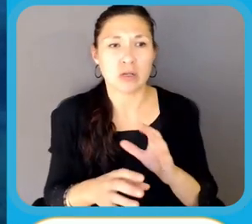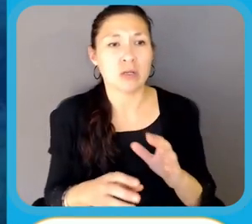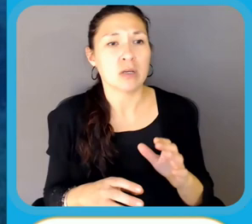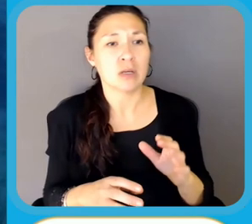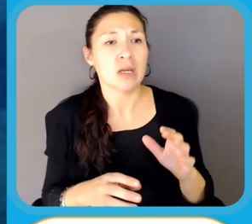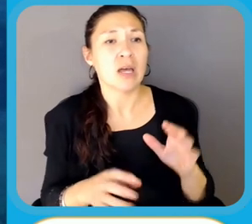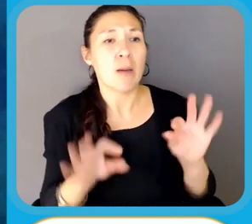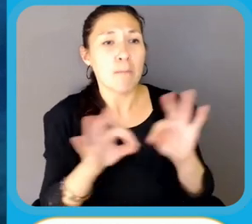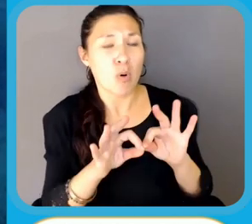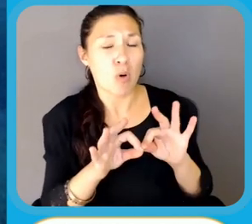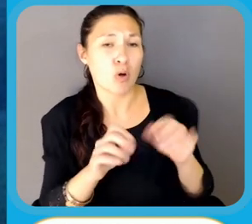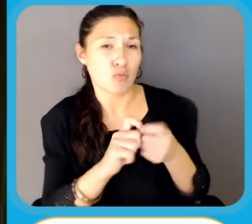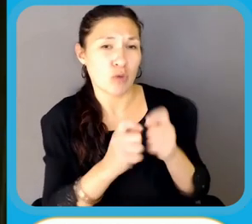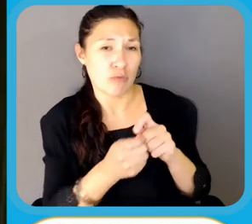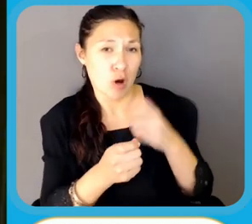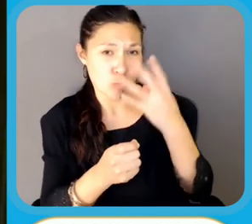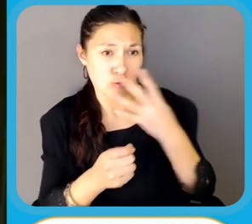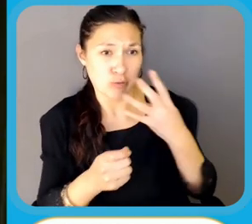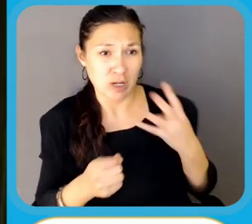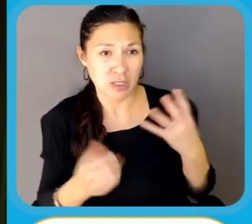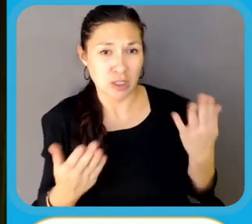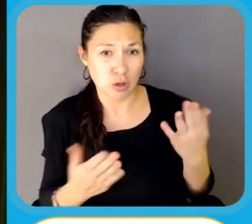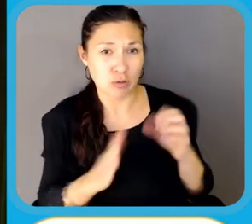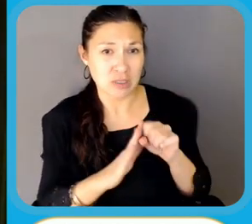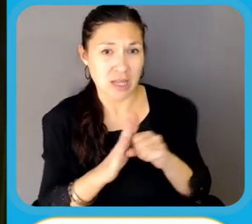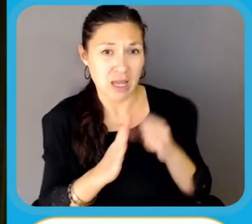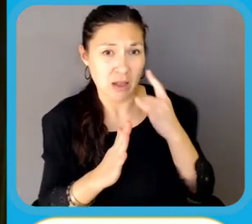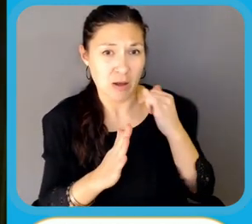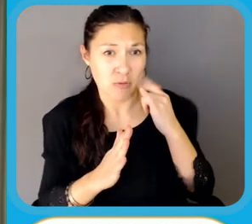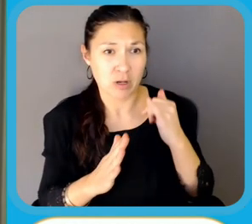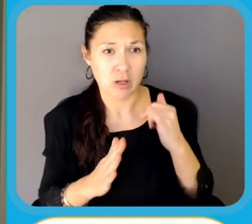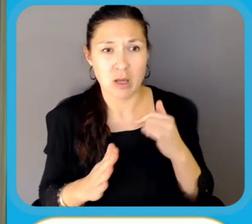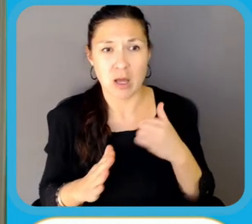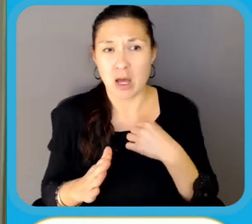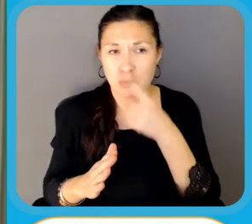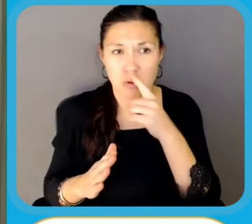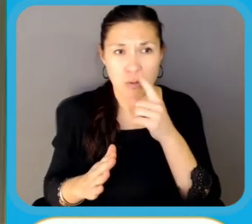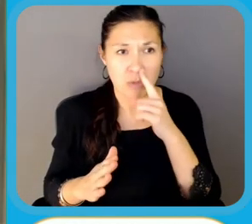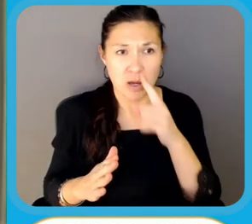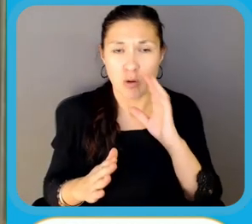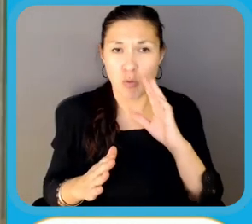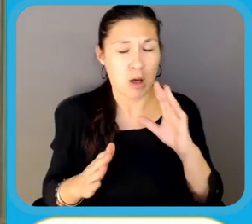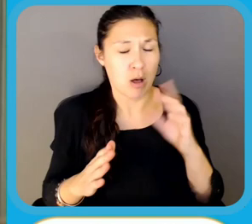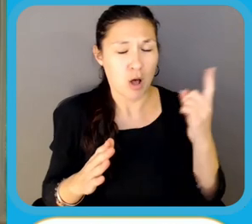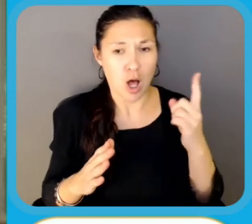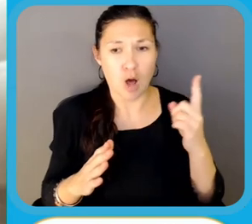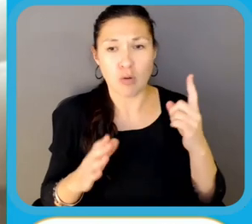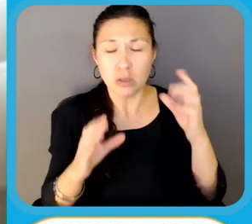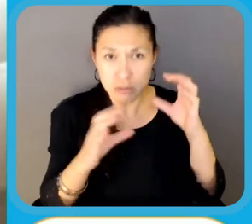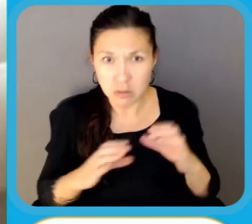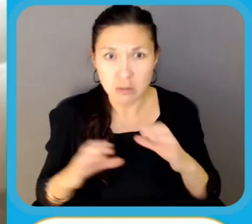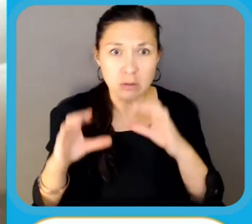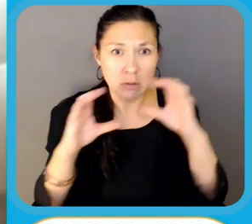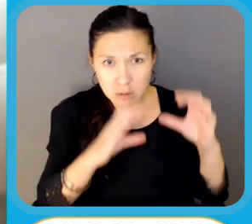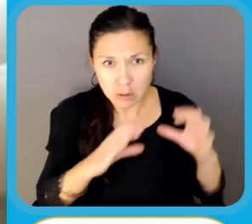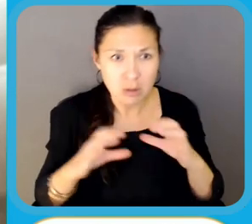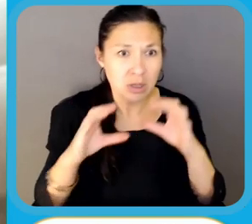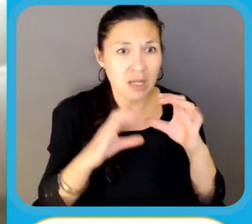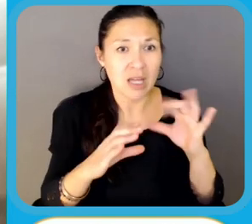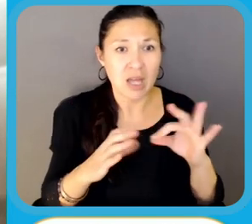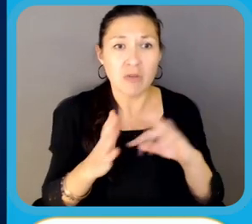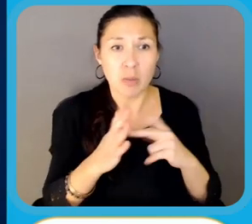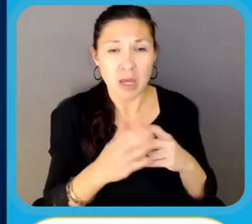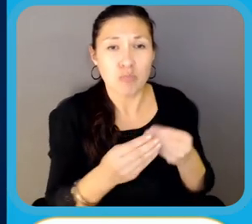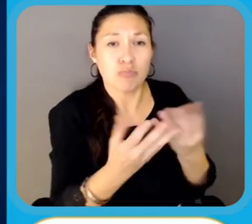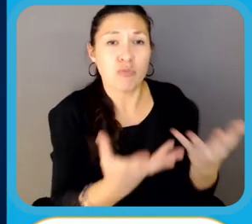done than the state of California. You know what? I would happily pull an all-nighter each and every week if it meant delivering for California and for